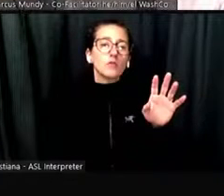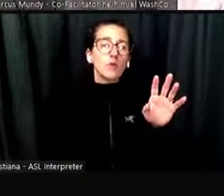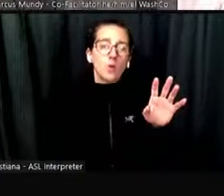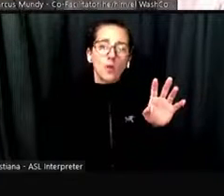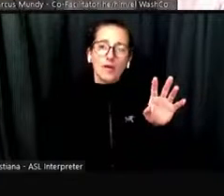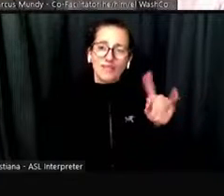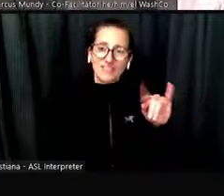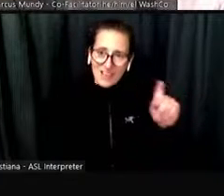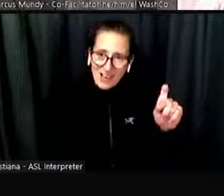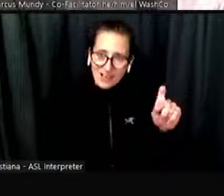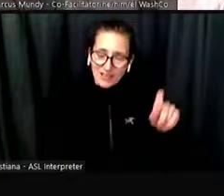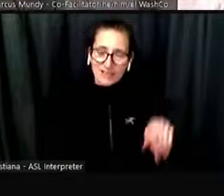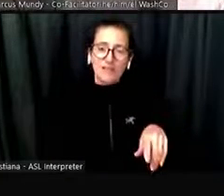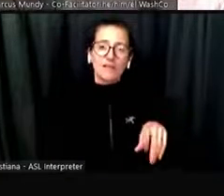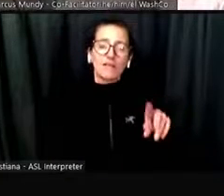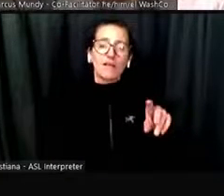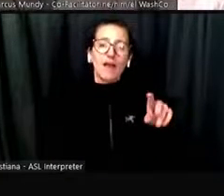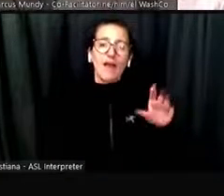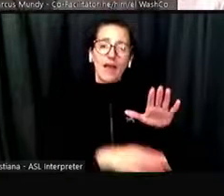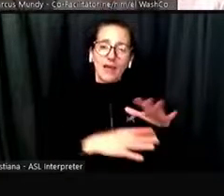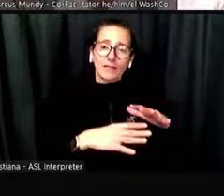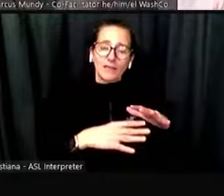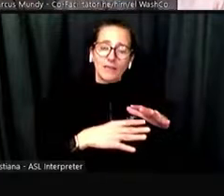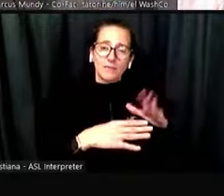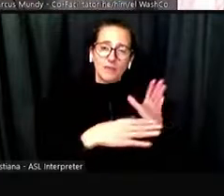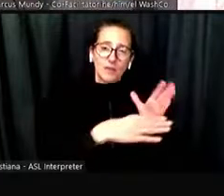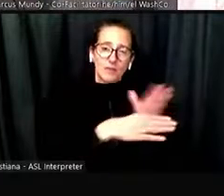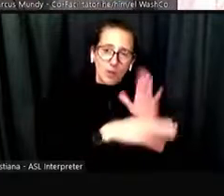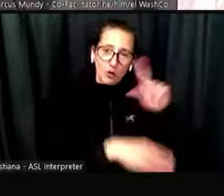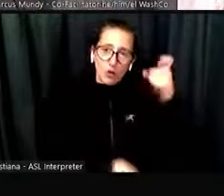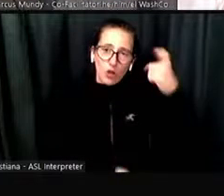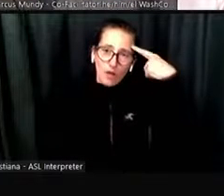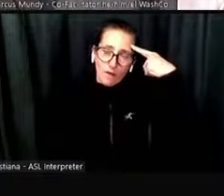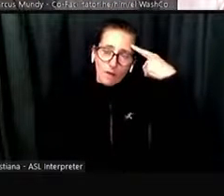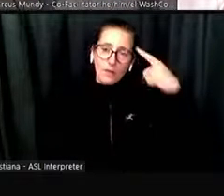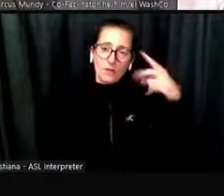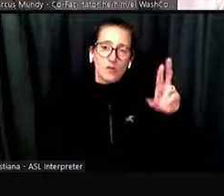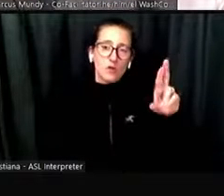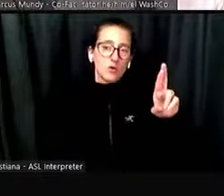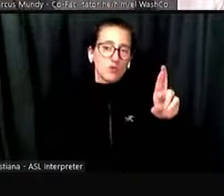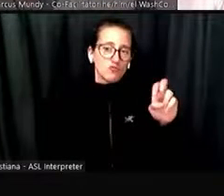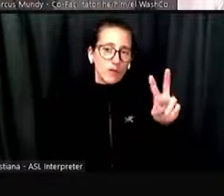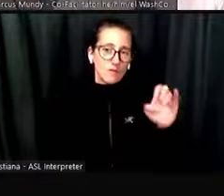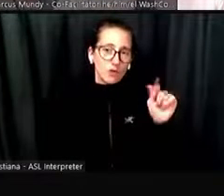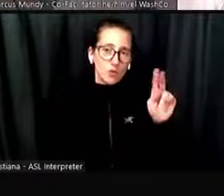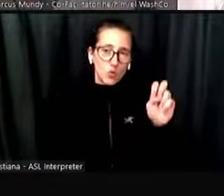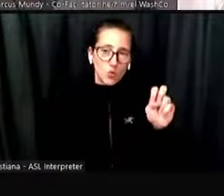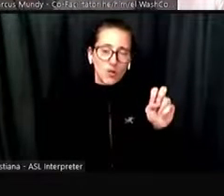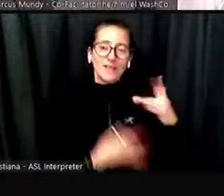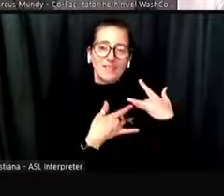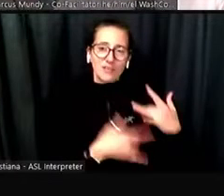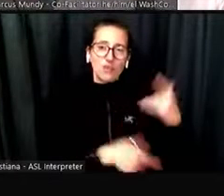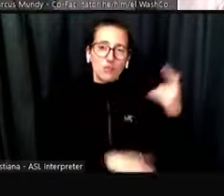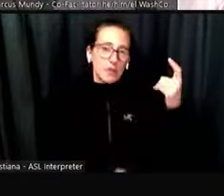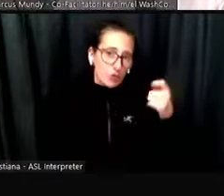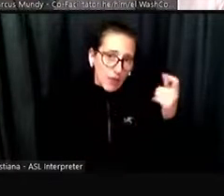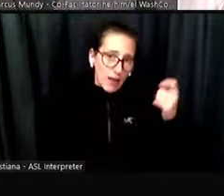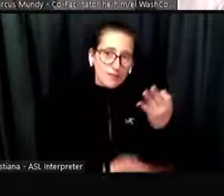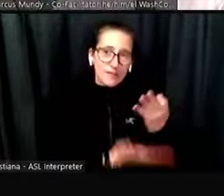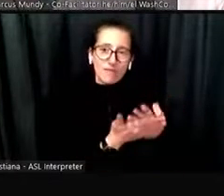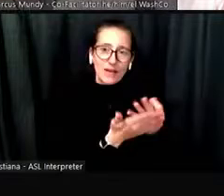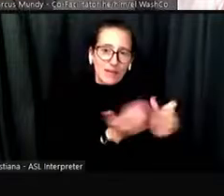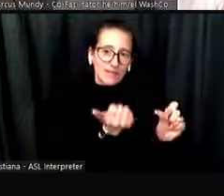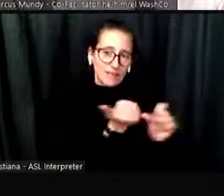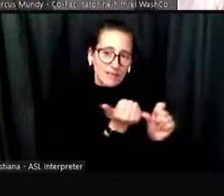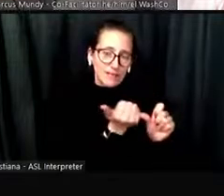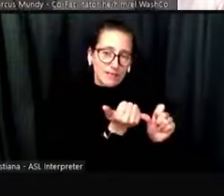revenue. So by the way, those intergovernmental revenue are the grants and the federal financial assistance for particular purposes.